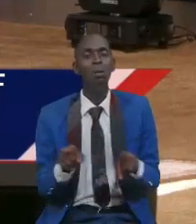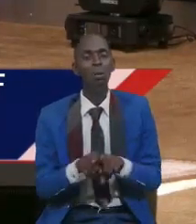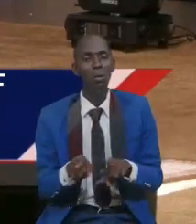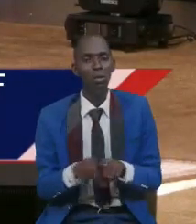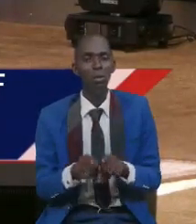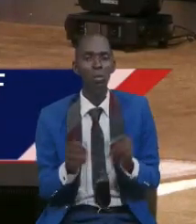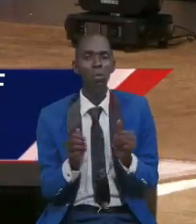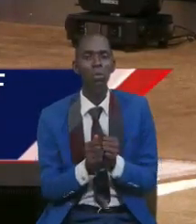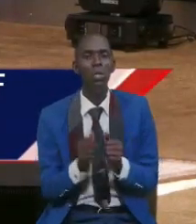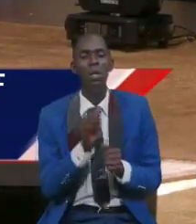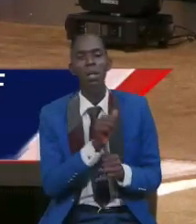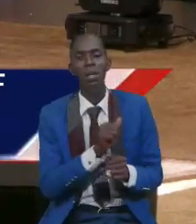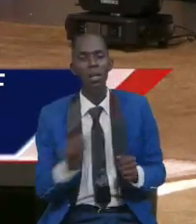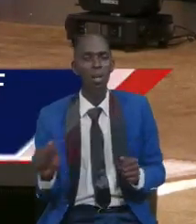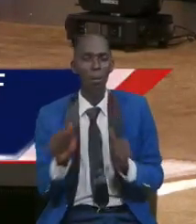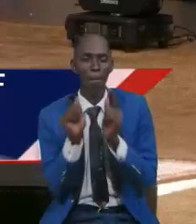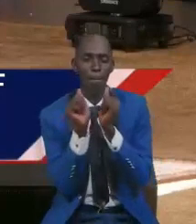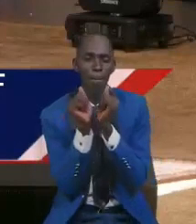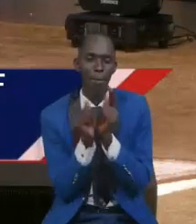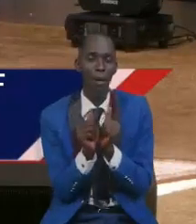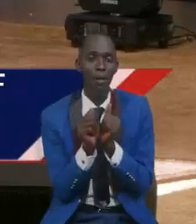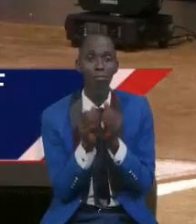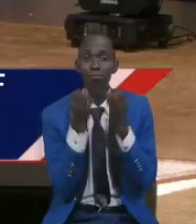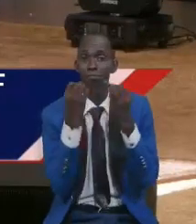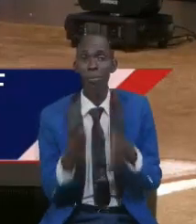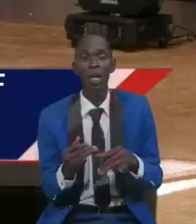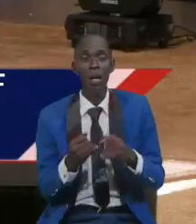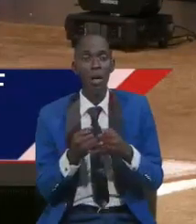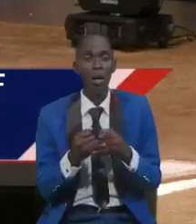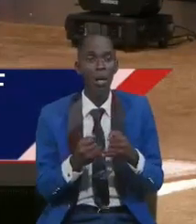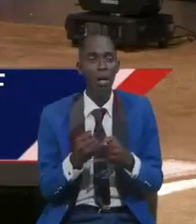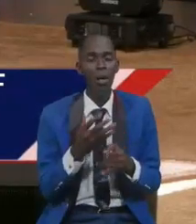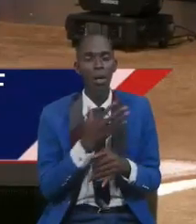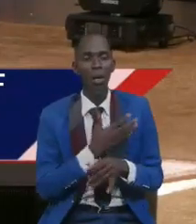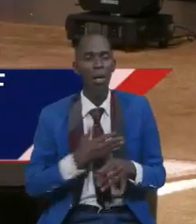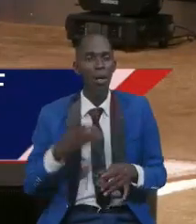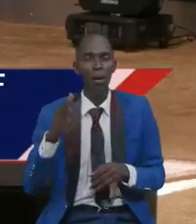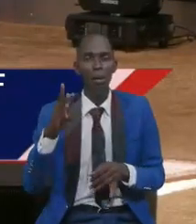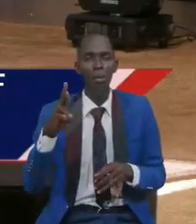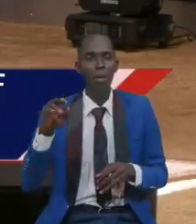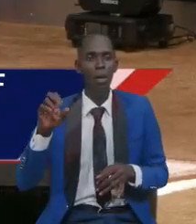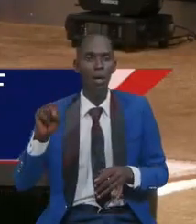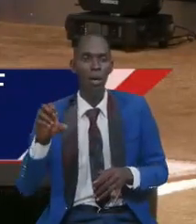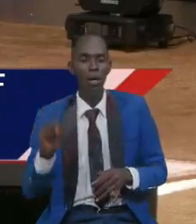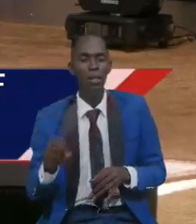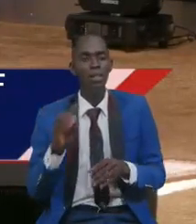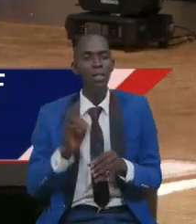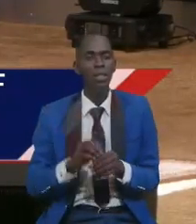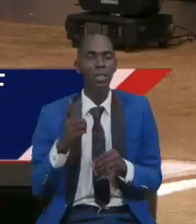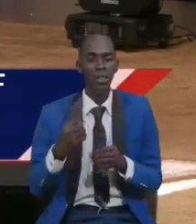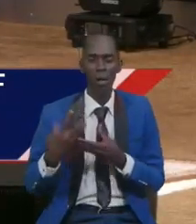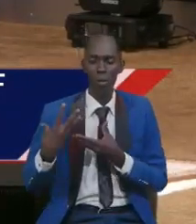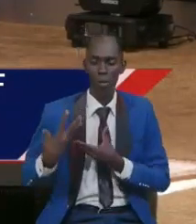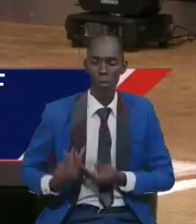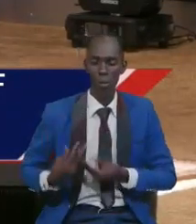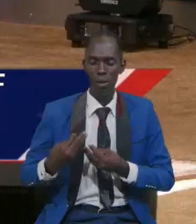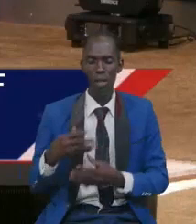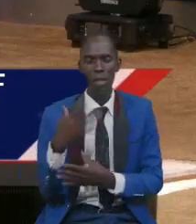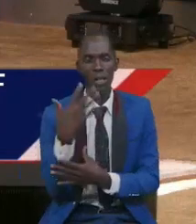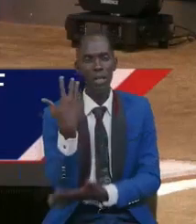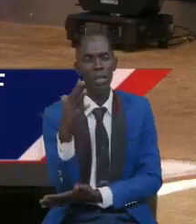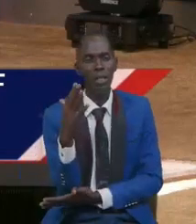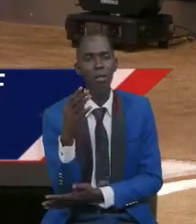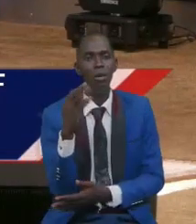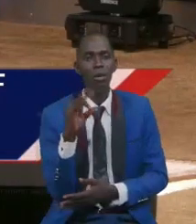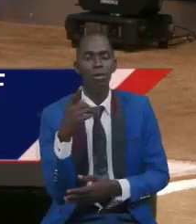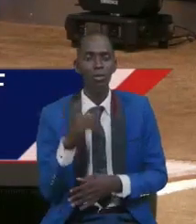even with a bunch of iron and brass in the tender grass of